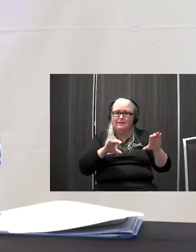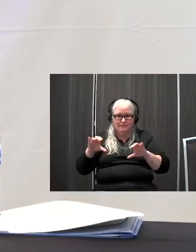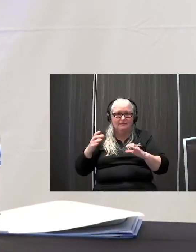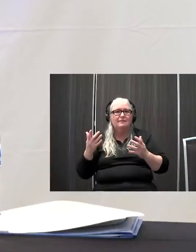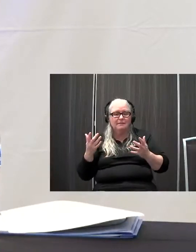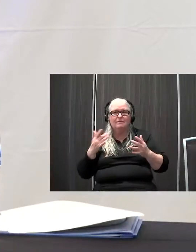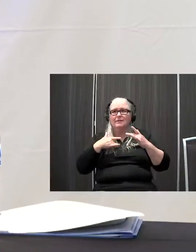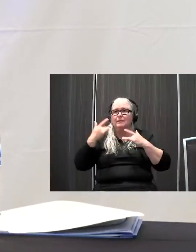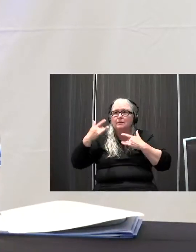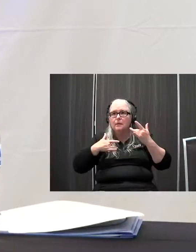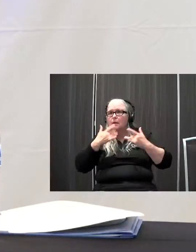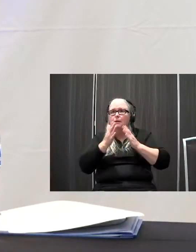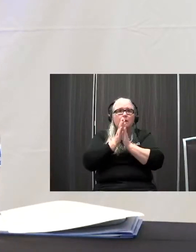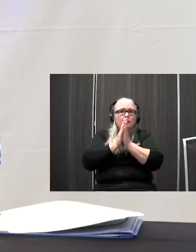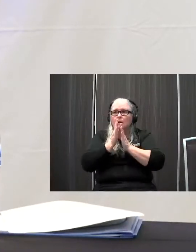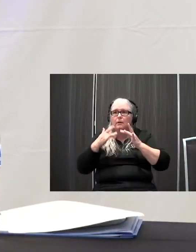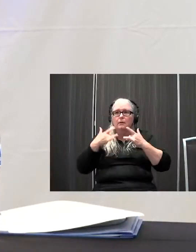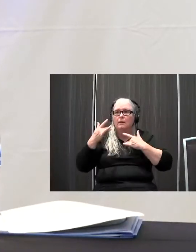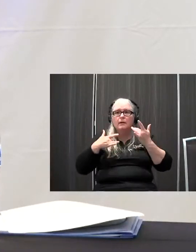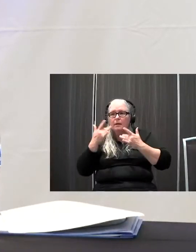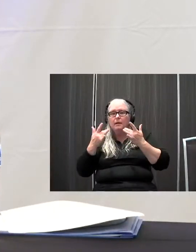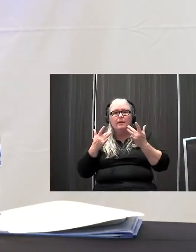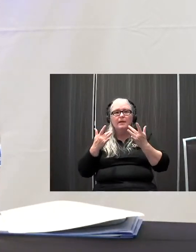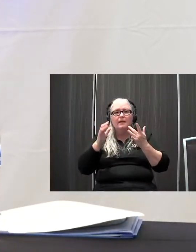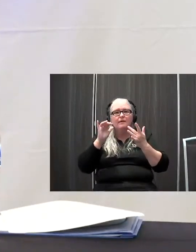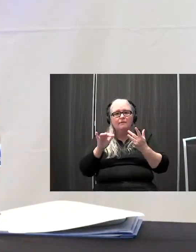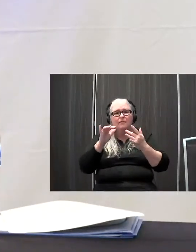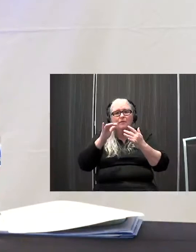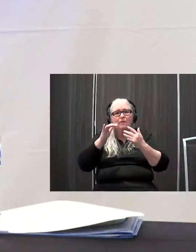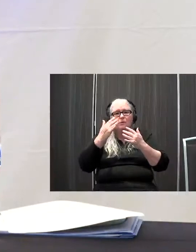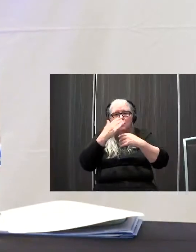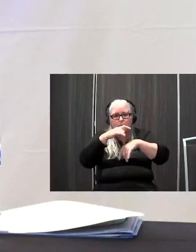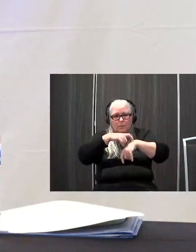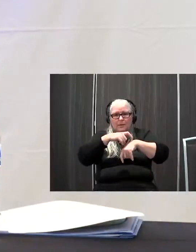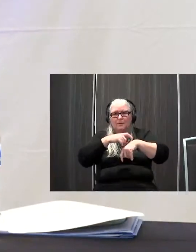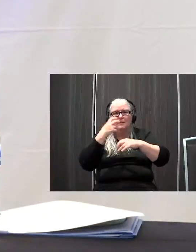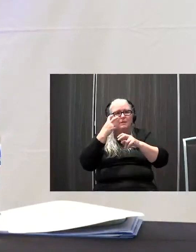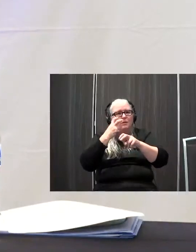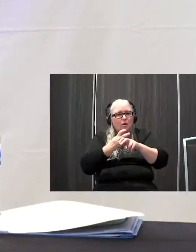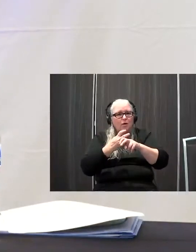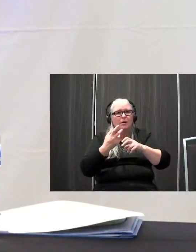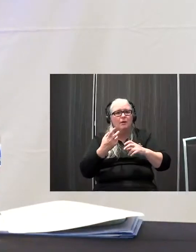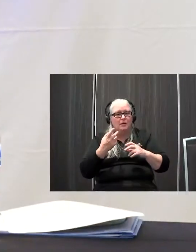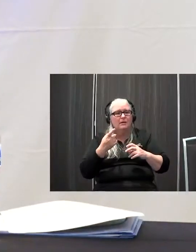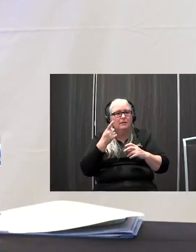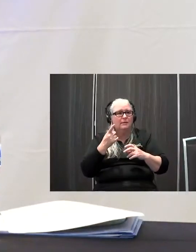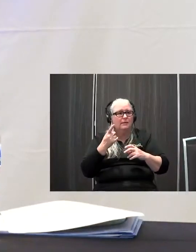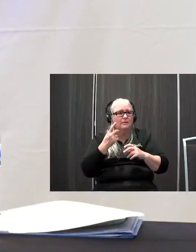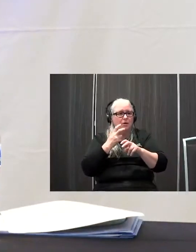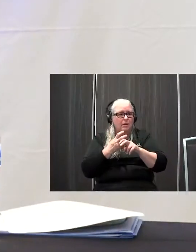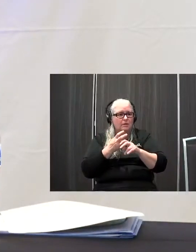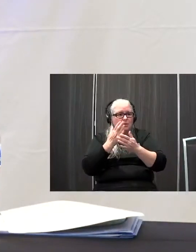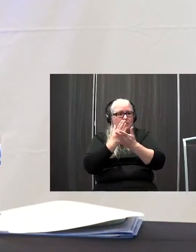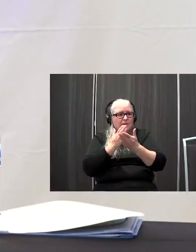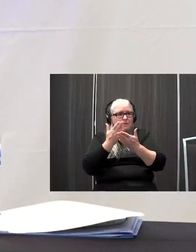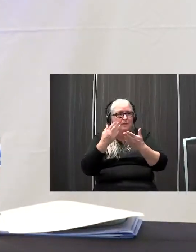really excitable for a period of time, that's really hard. And he just does heighten. And so some of the things for him that